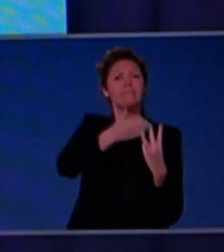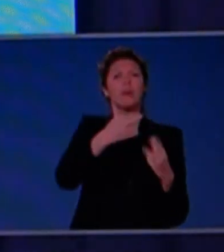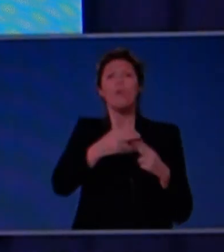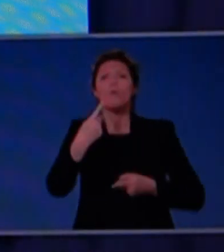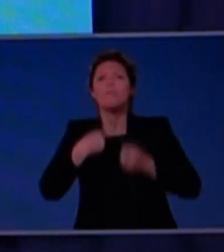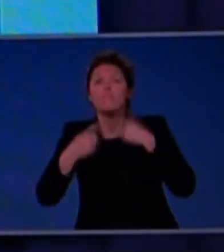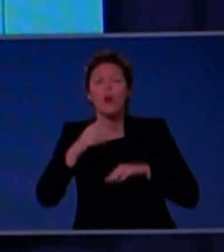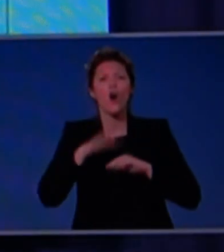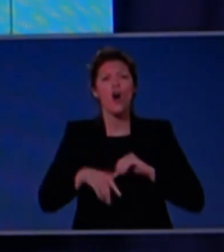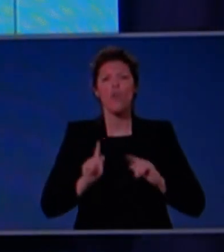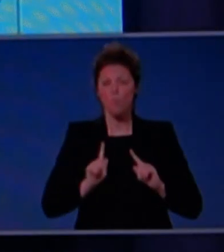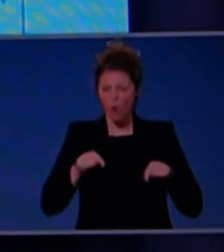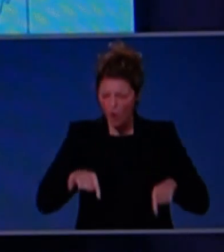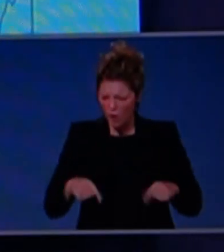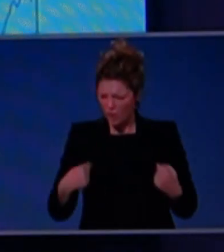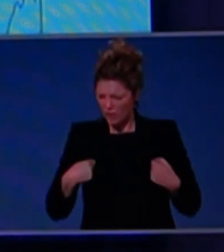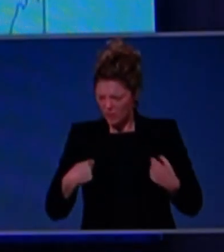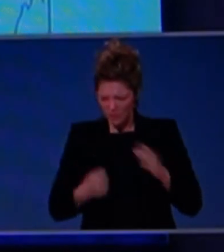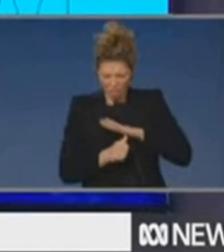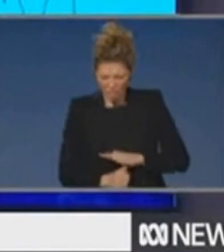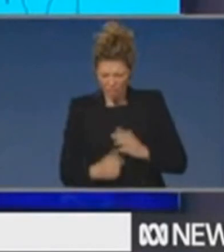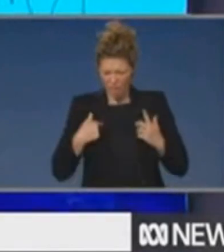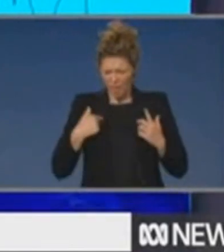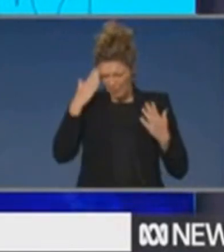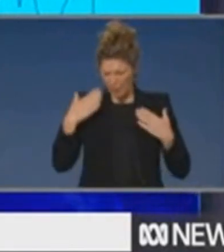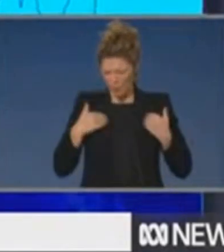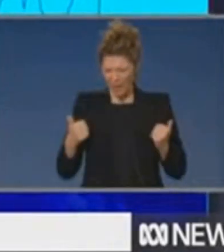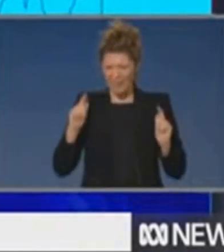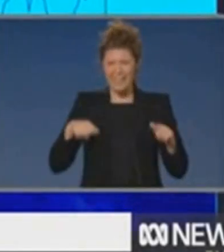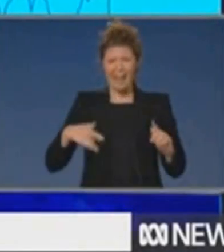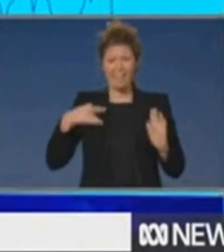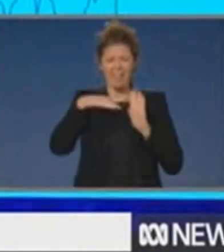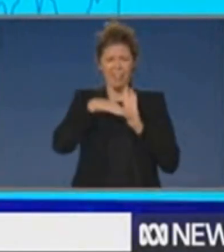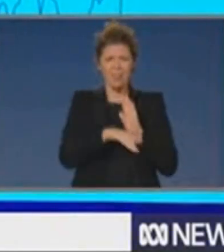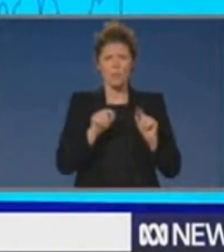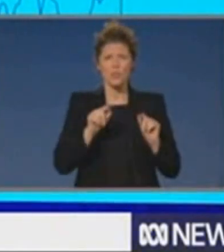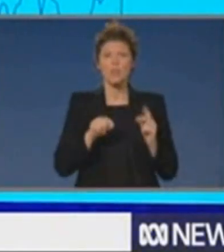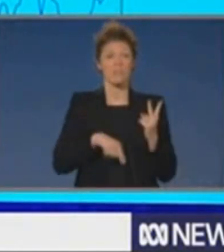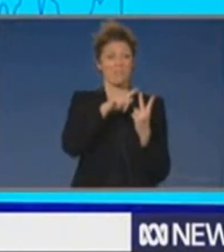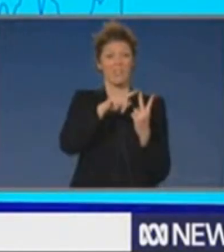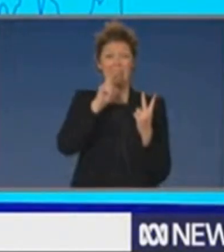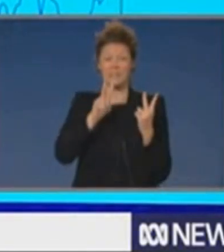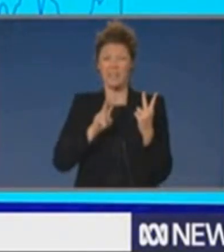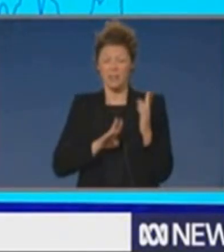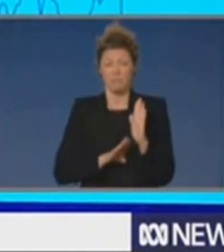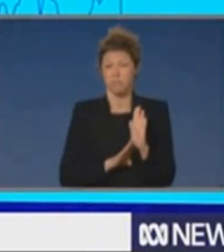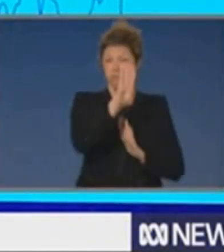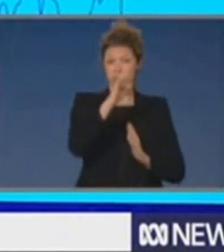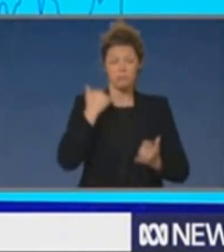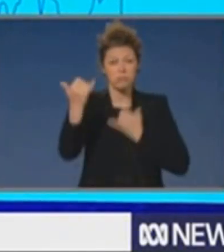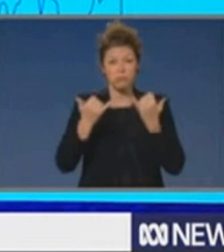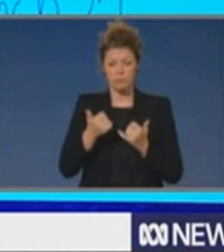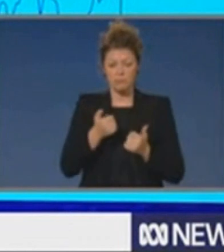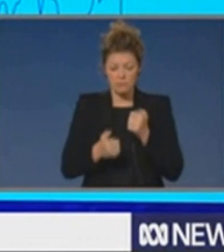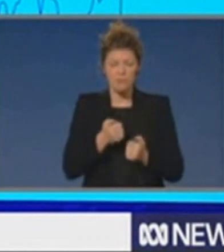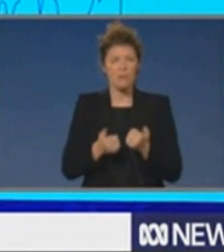facts around this, what they need to do for their mental health and where can they go. You can see the enormous spike in visits to Head to Health. And our